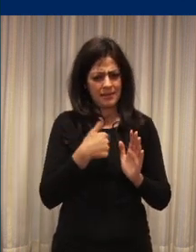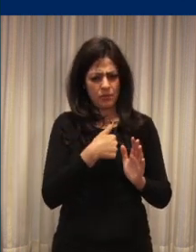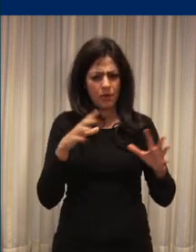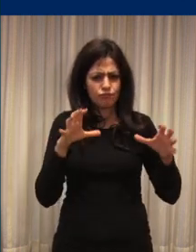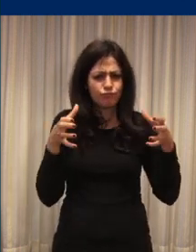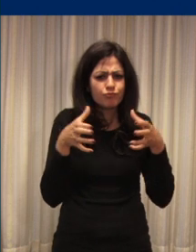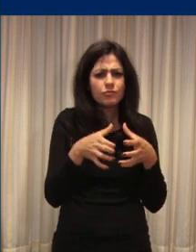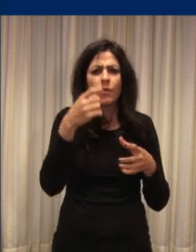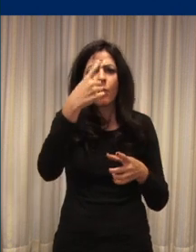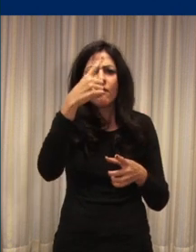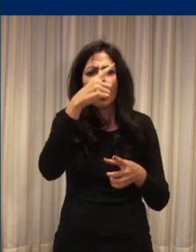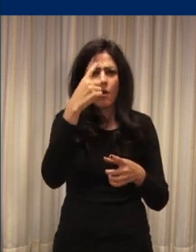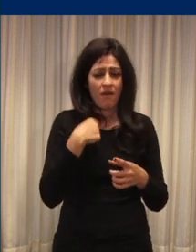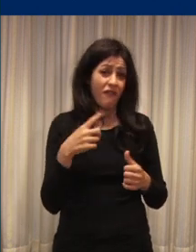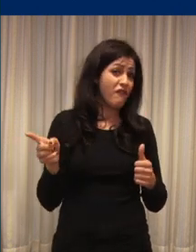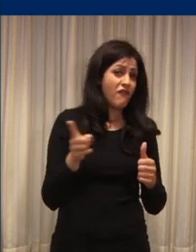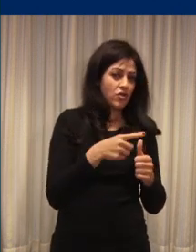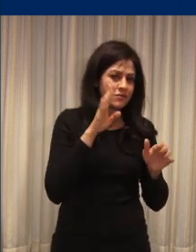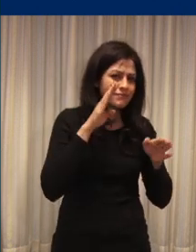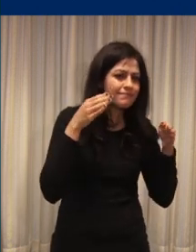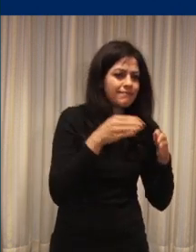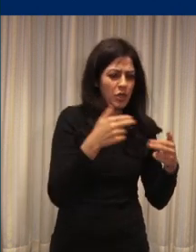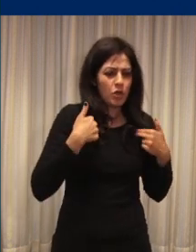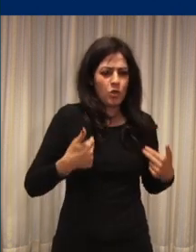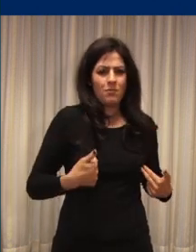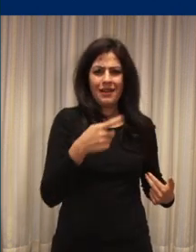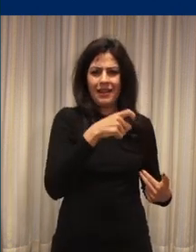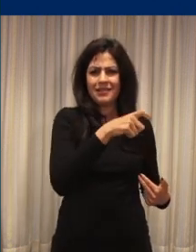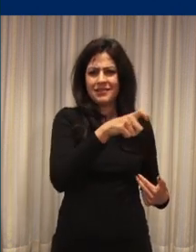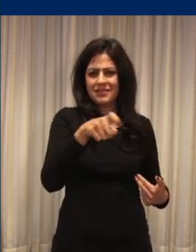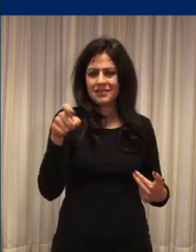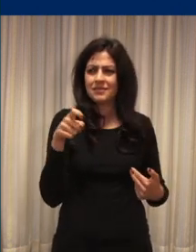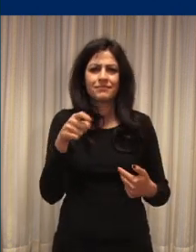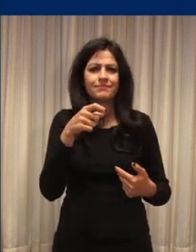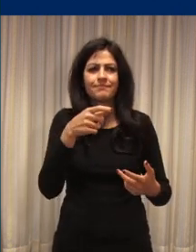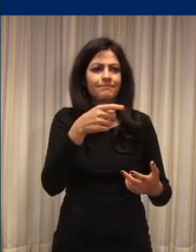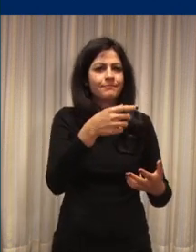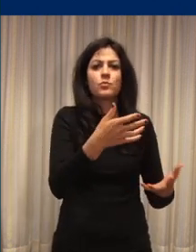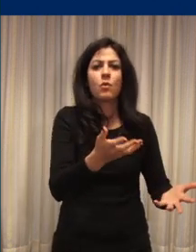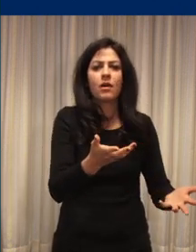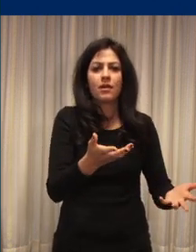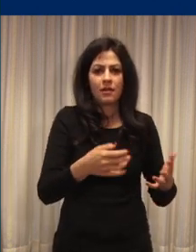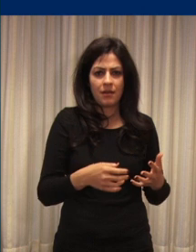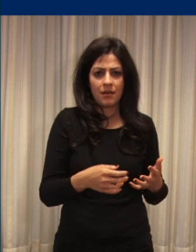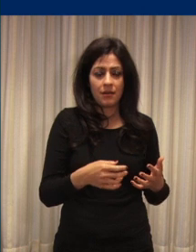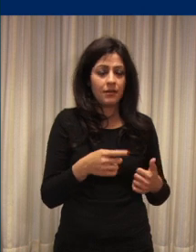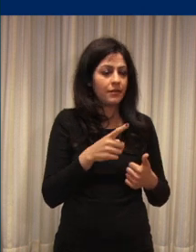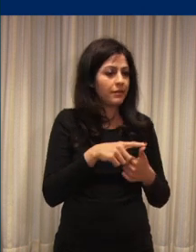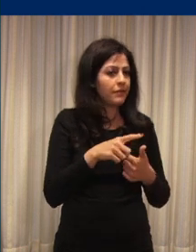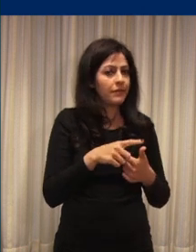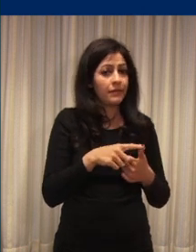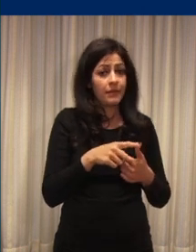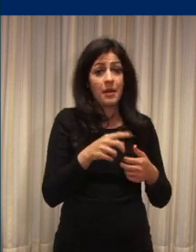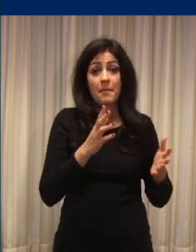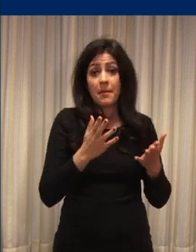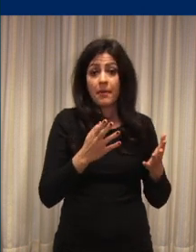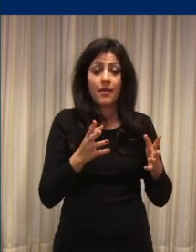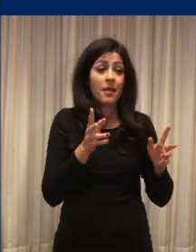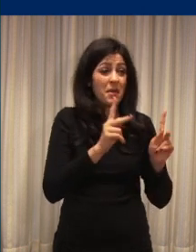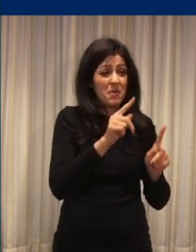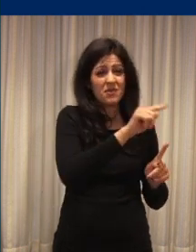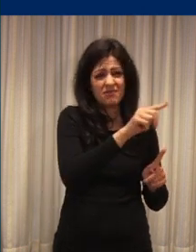urgent sort of human needs that all of us have. Those dealing with mental health issues, those